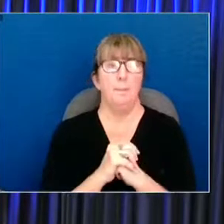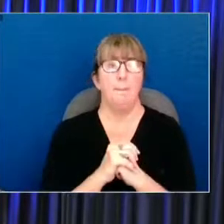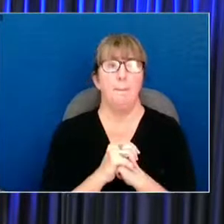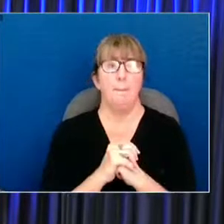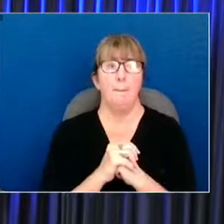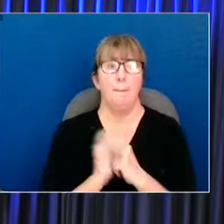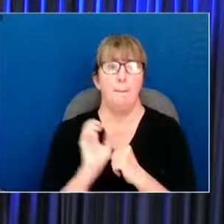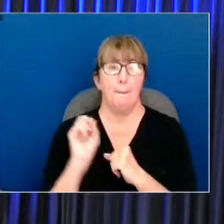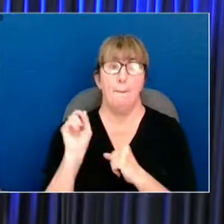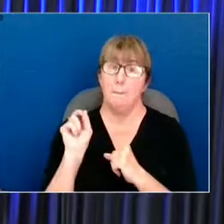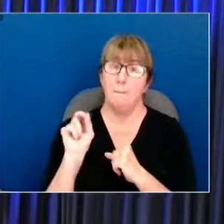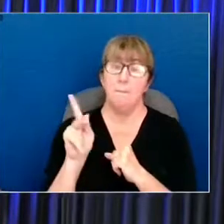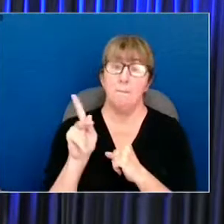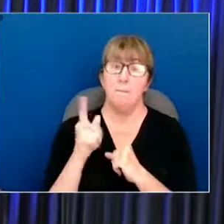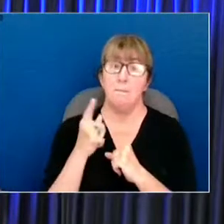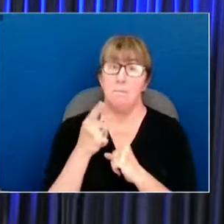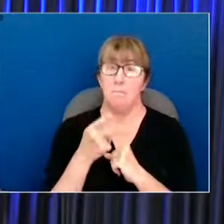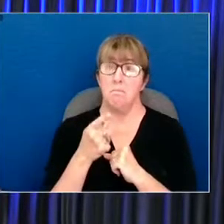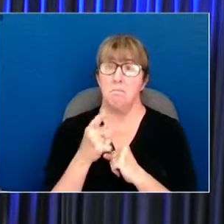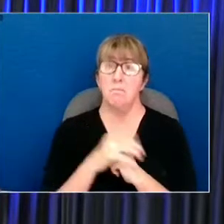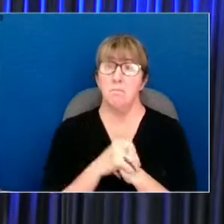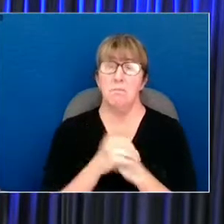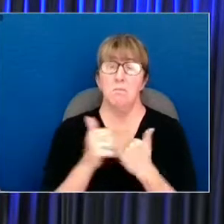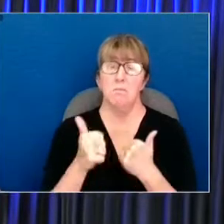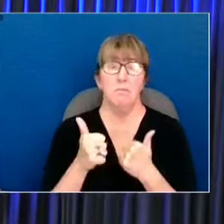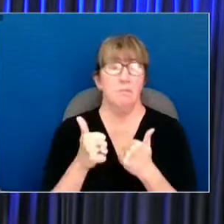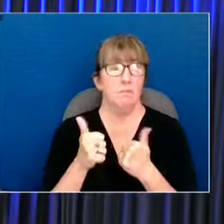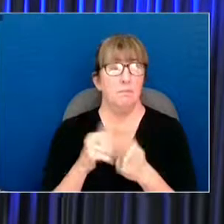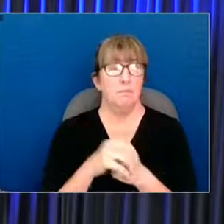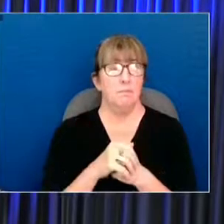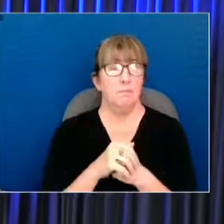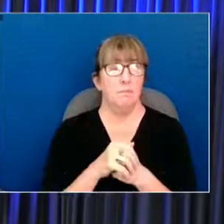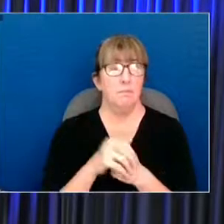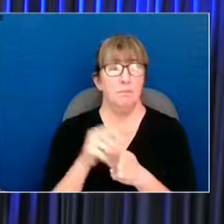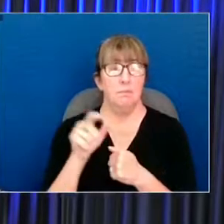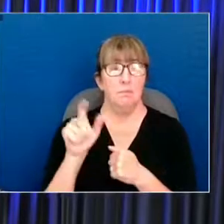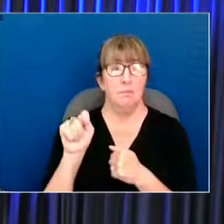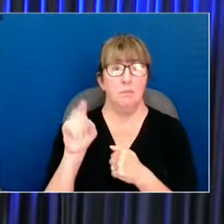Okay, stop there. That's good. Tony, can you hear me?